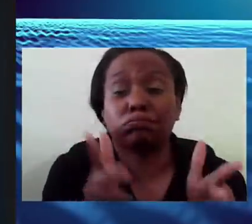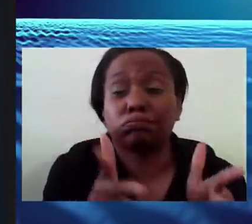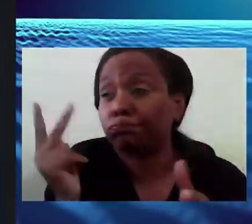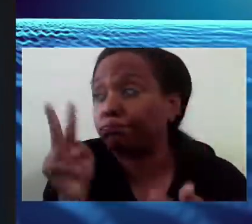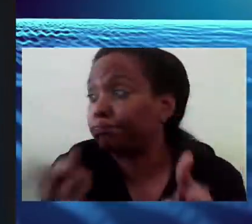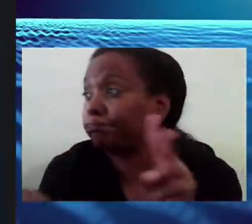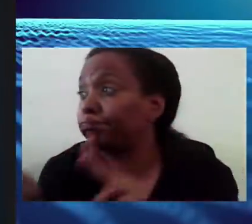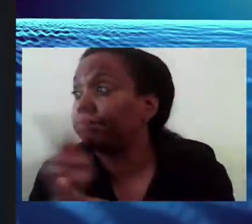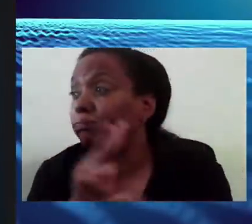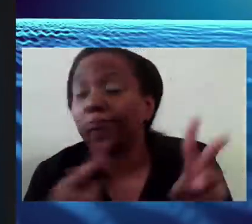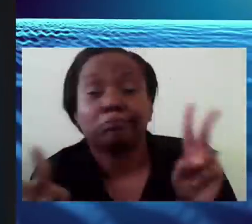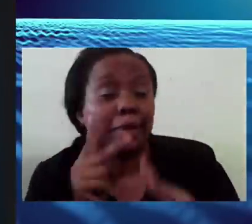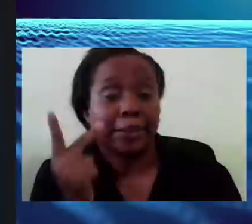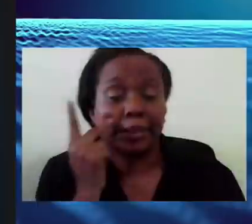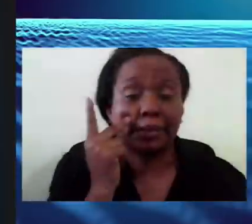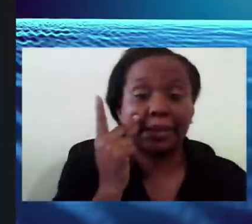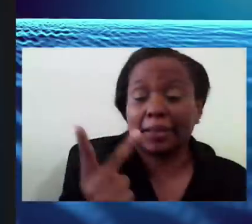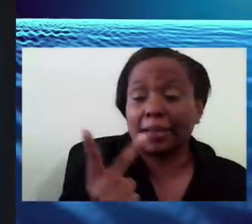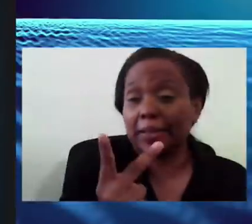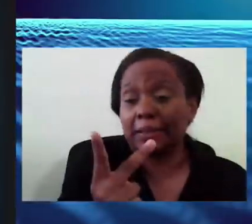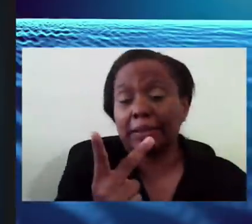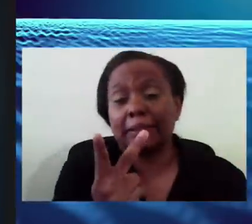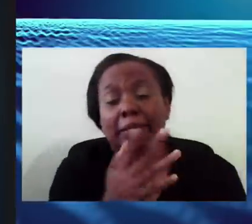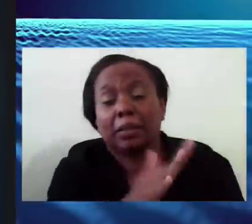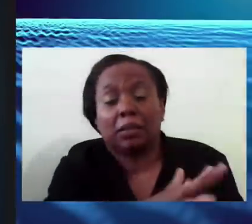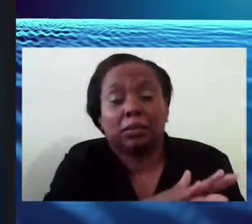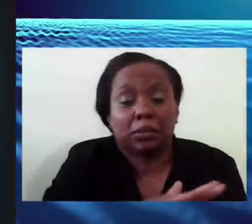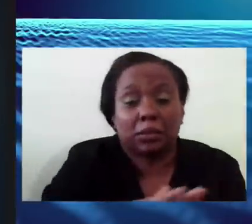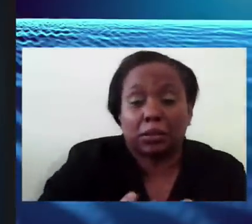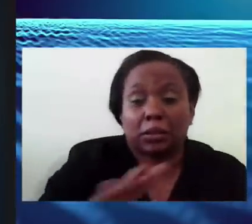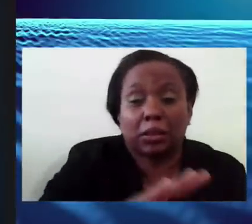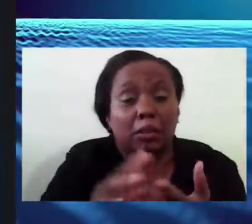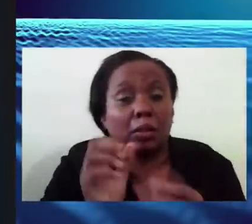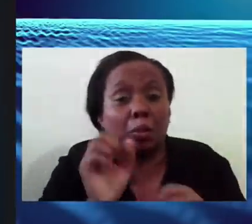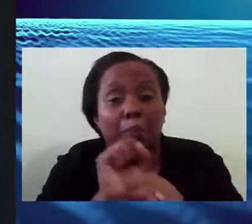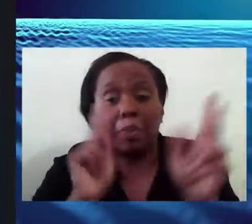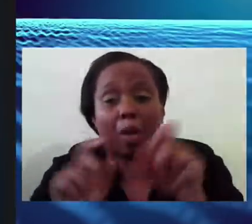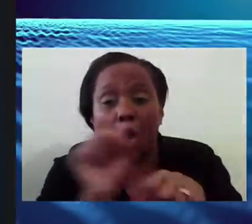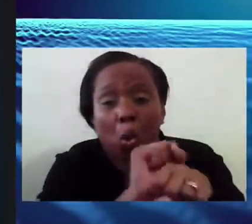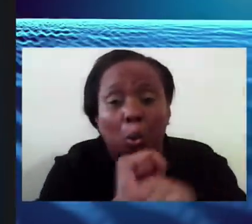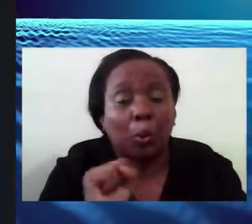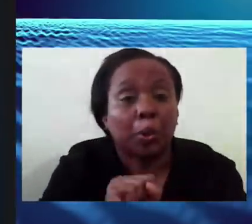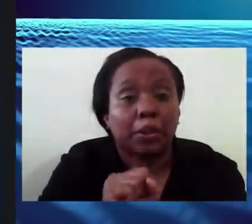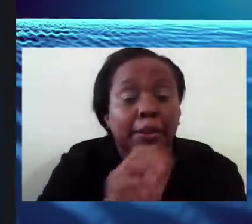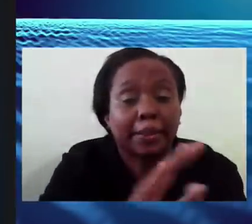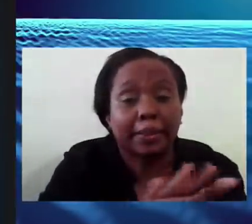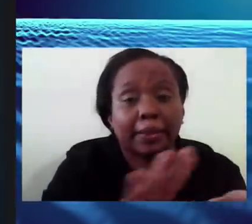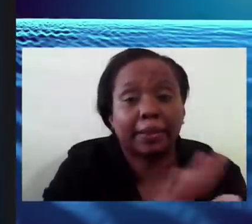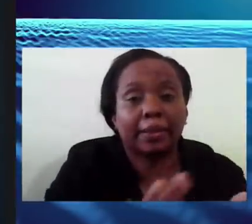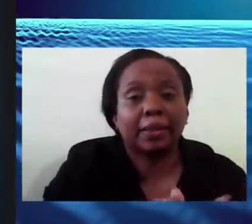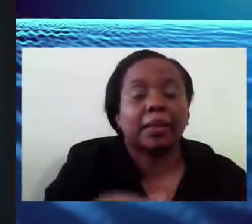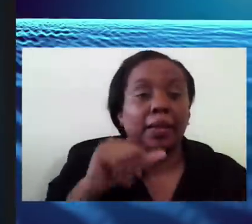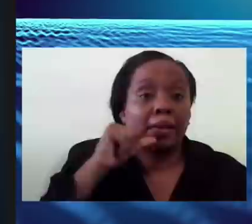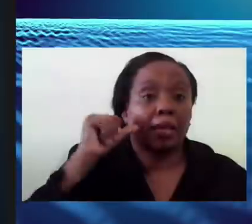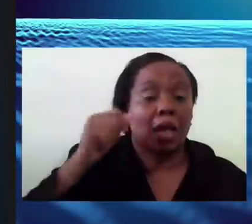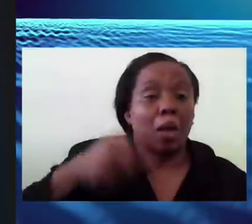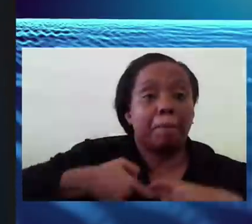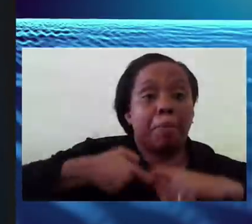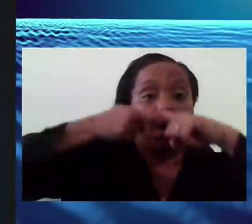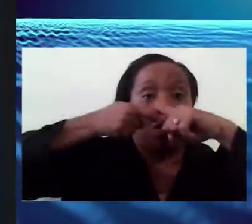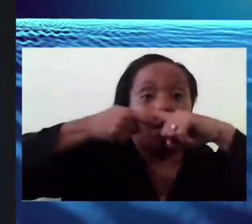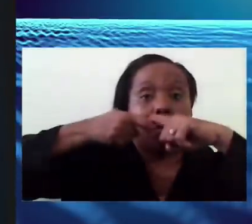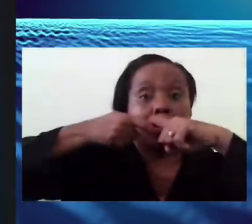full force over the last couple of days. That was paused yesterday as we took everybody off the highways and onto the